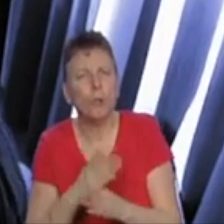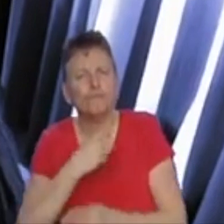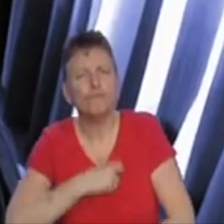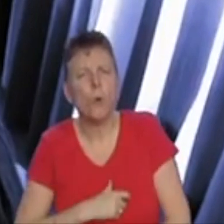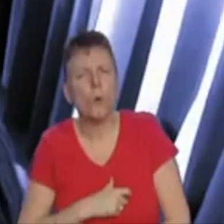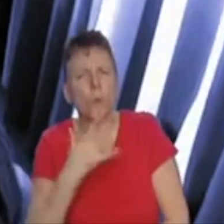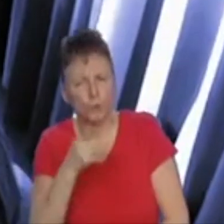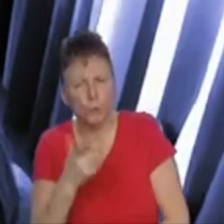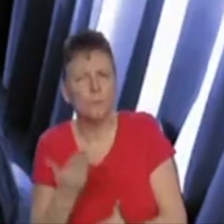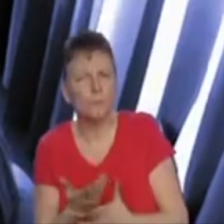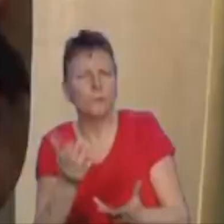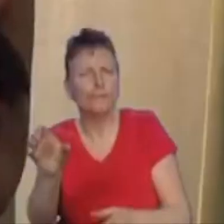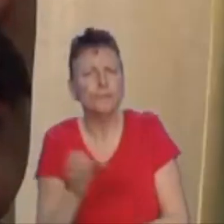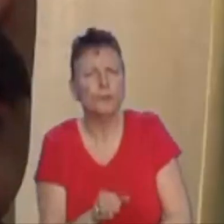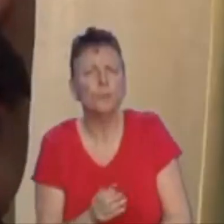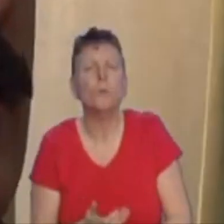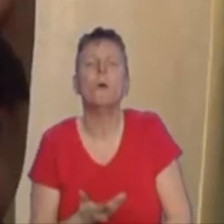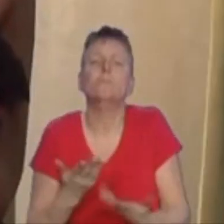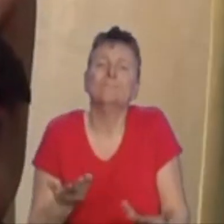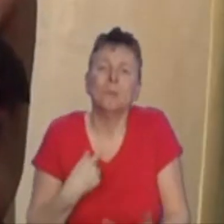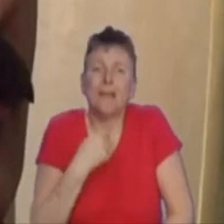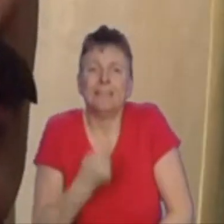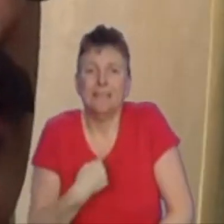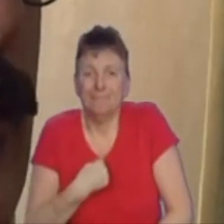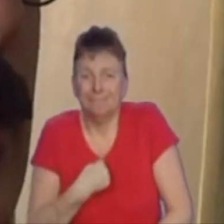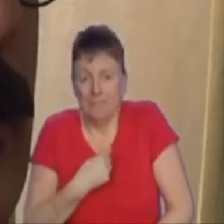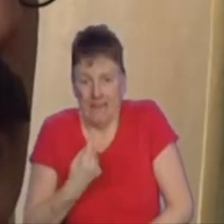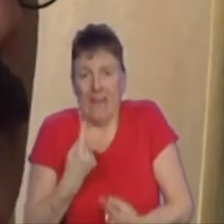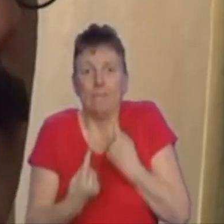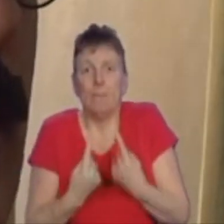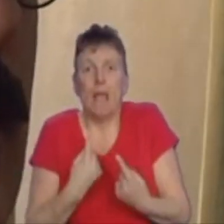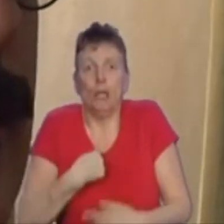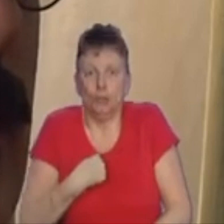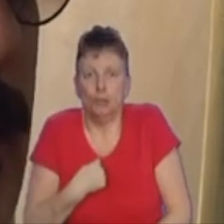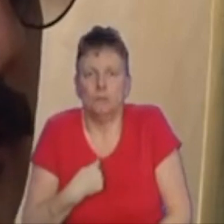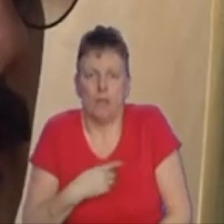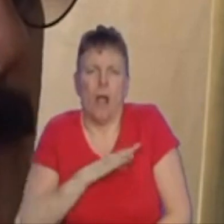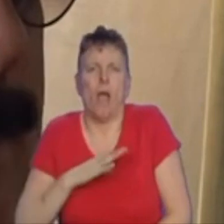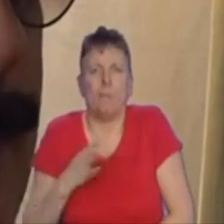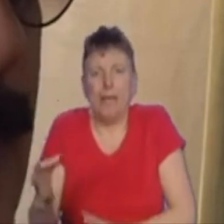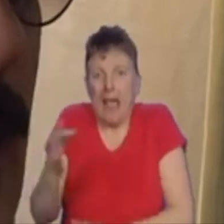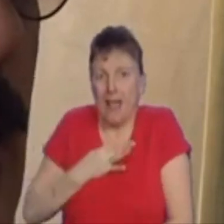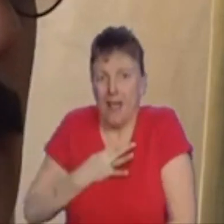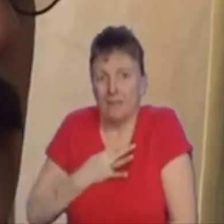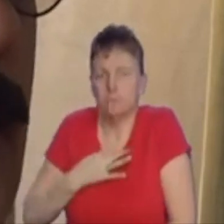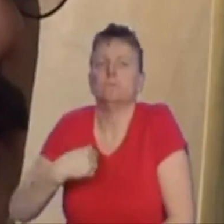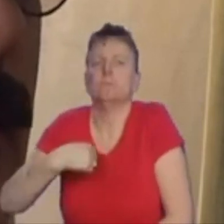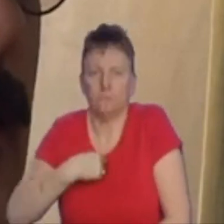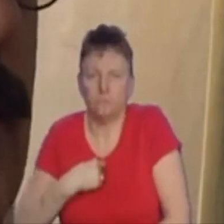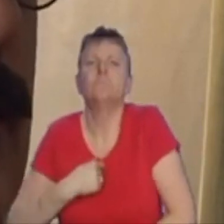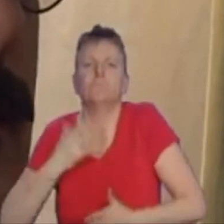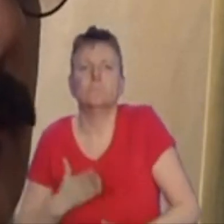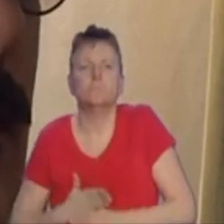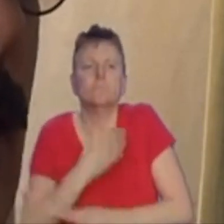recruited? What I will say is that all the information that the Army asked me to ascertain, some of